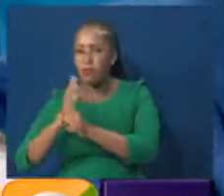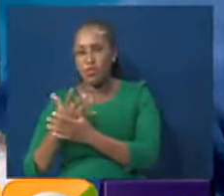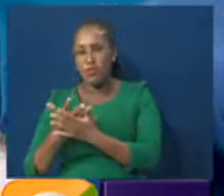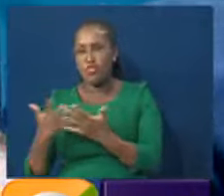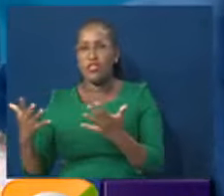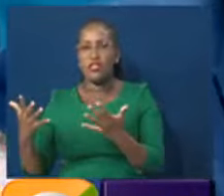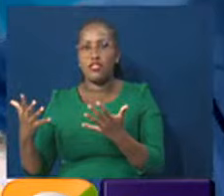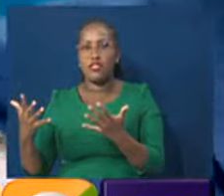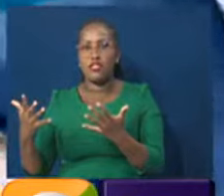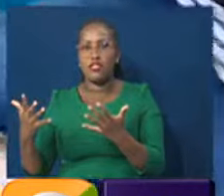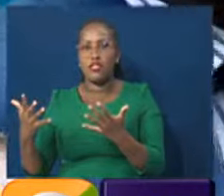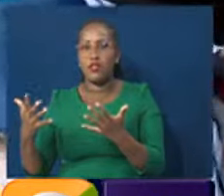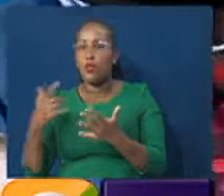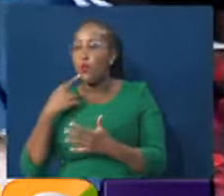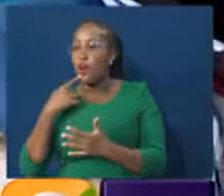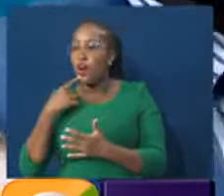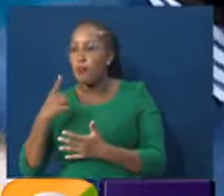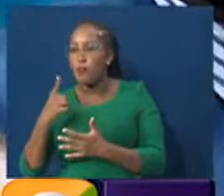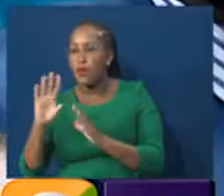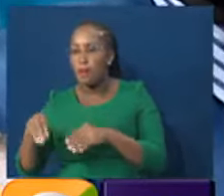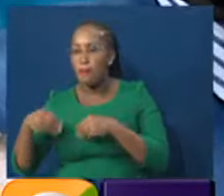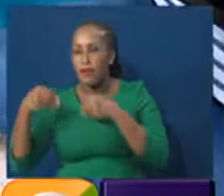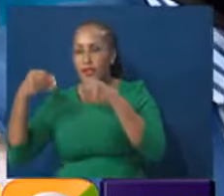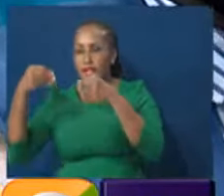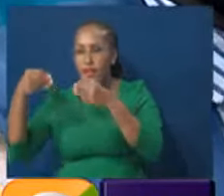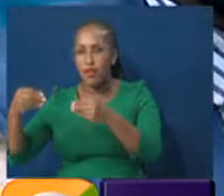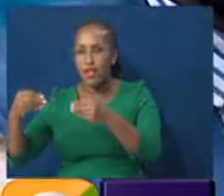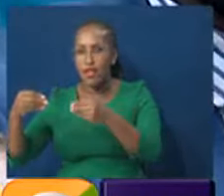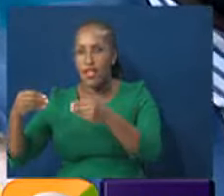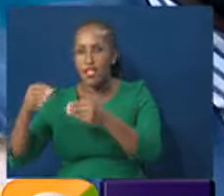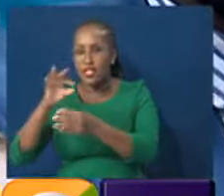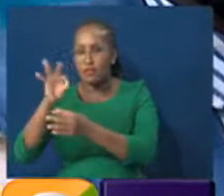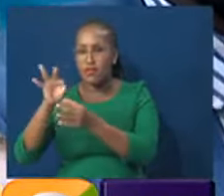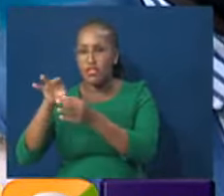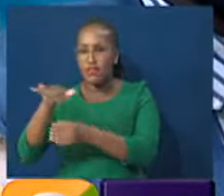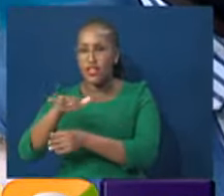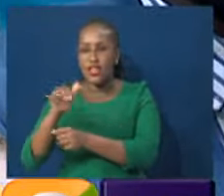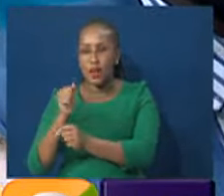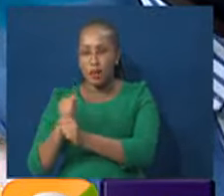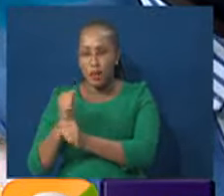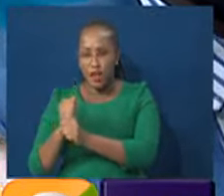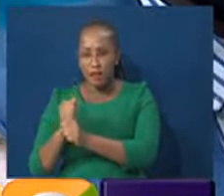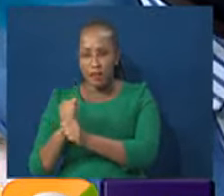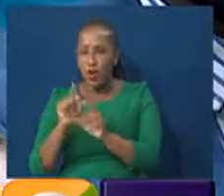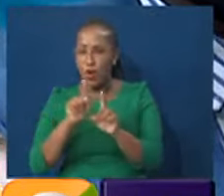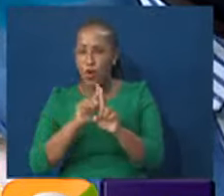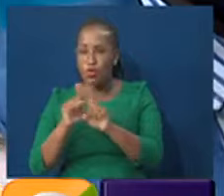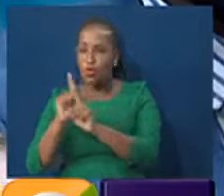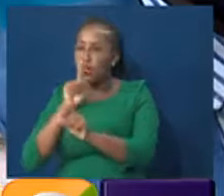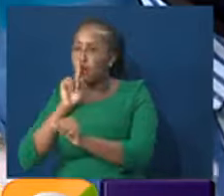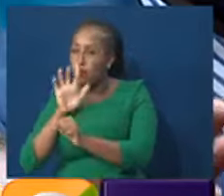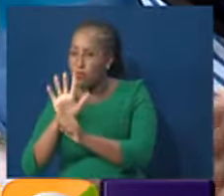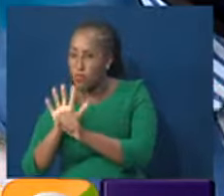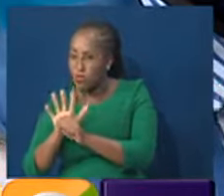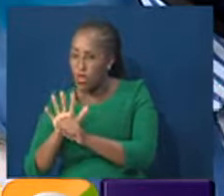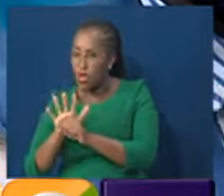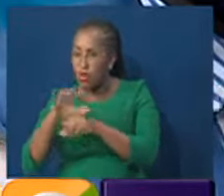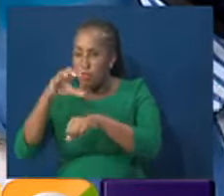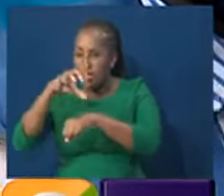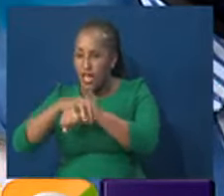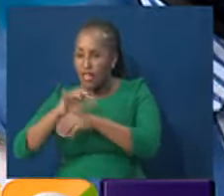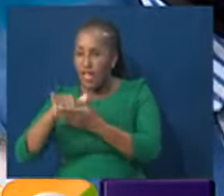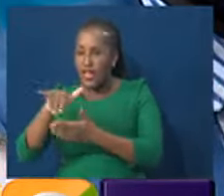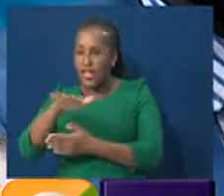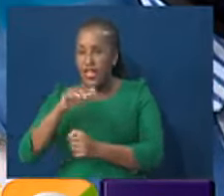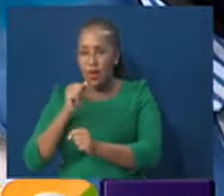told, first and foremost, they are going to get designated areas of operation. Secondly, they were also told, as you get the designated areas of